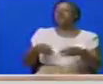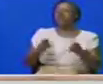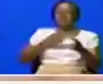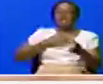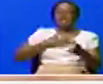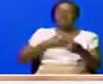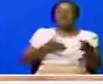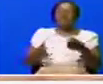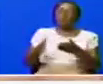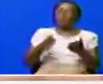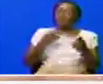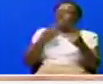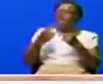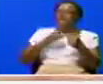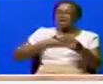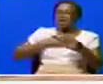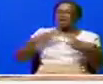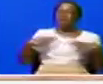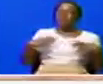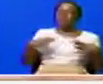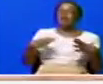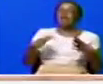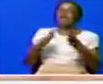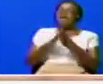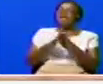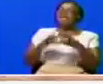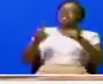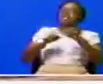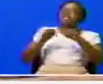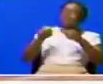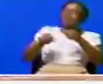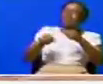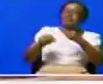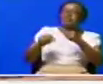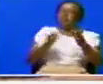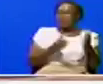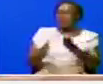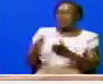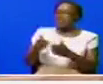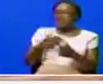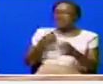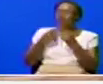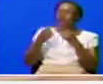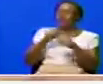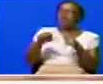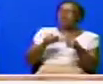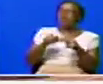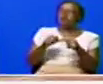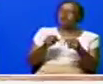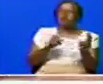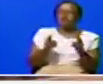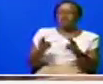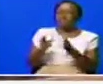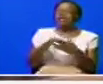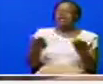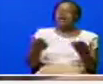to tell our people, the Kenyan people, our plans, the six-point plan that we have spoken about constantly, and how we were